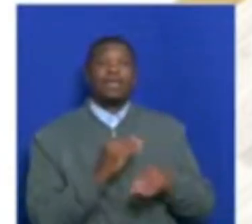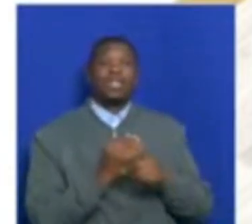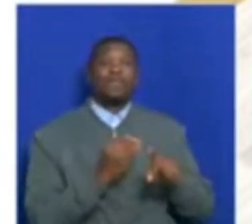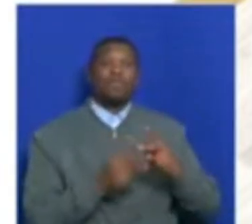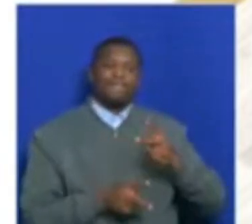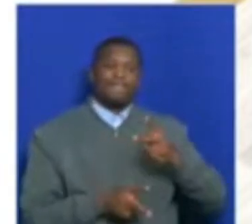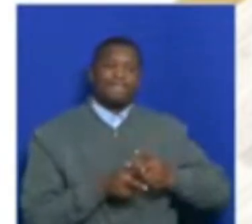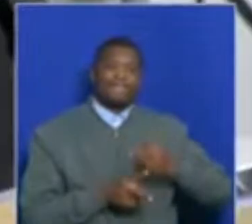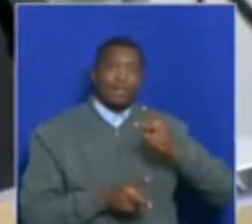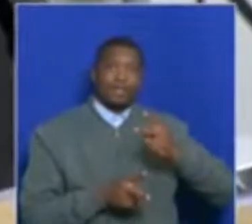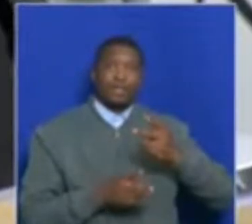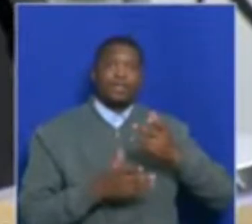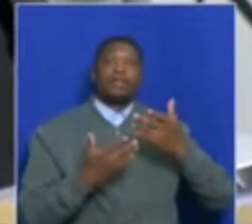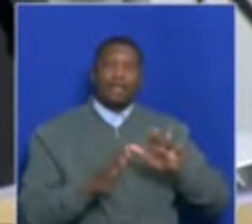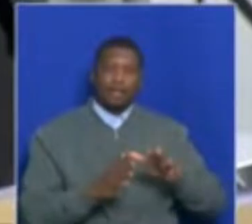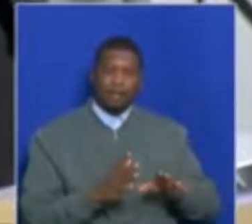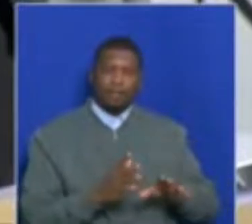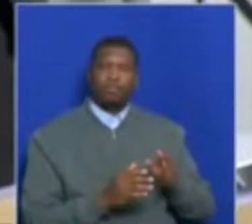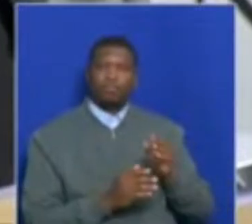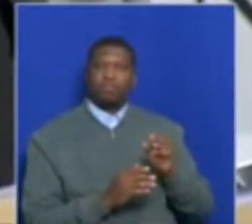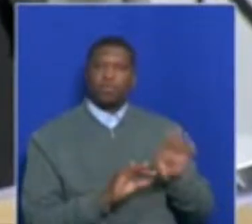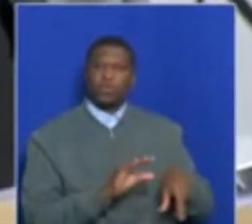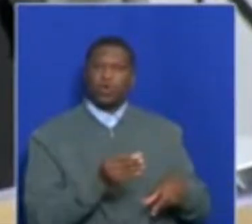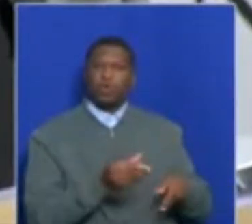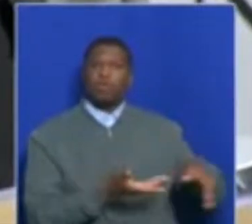of dockets.